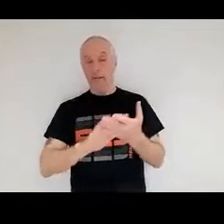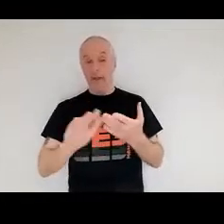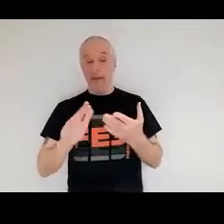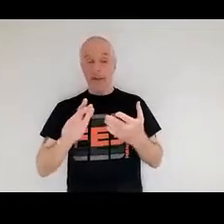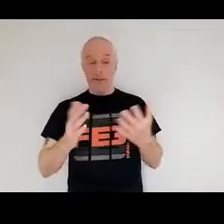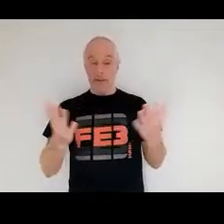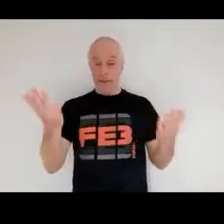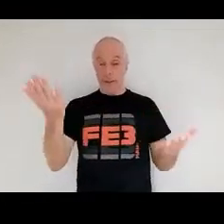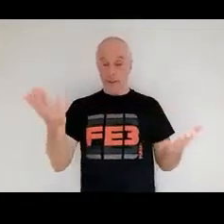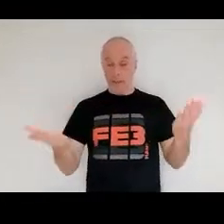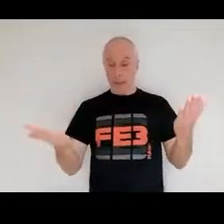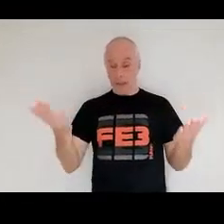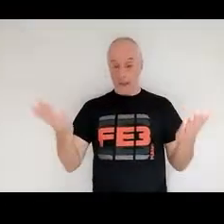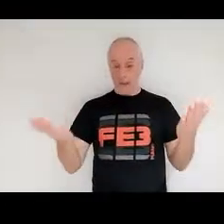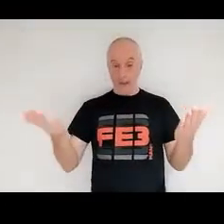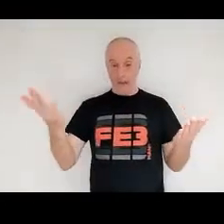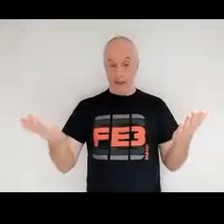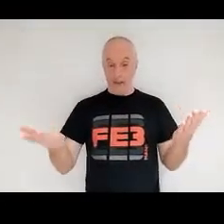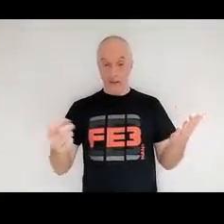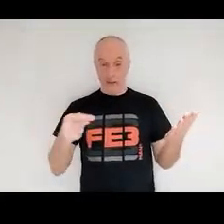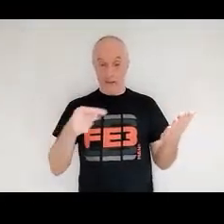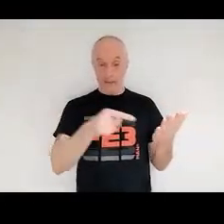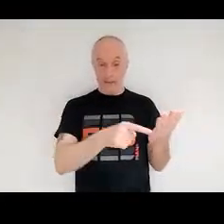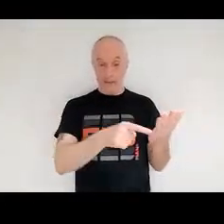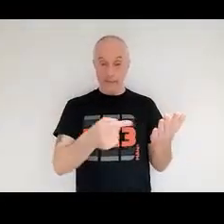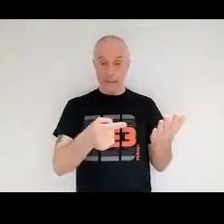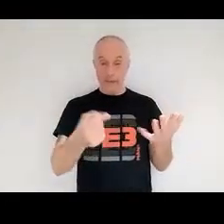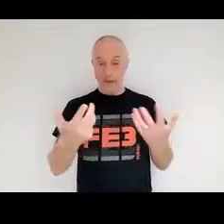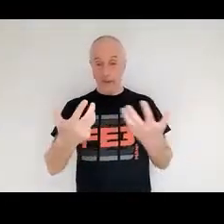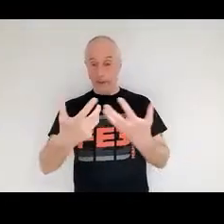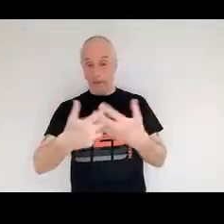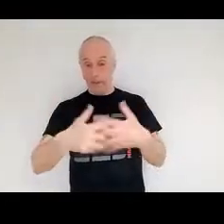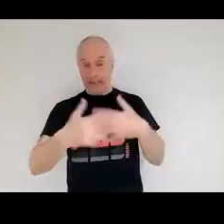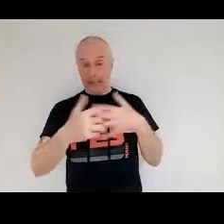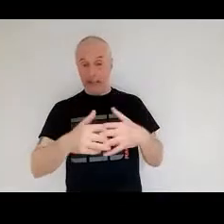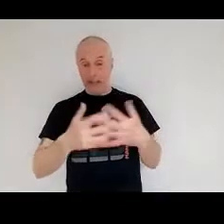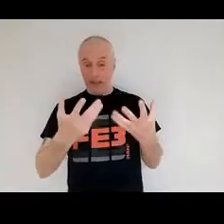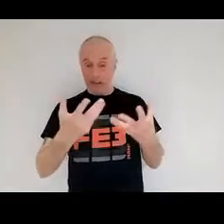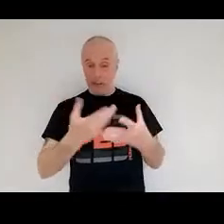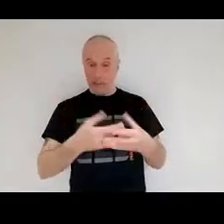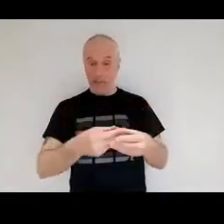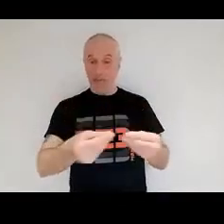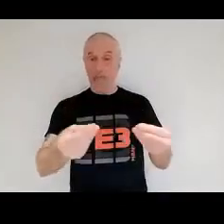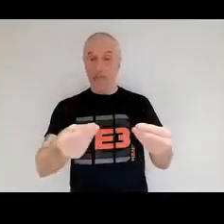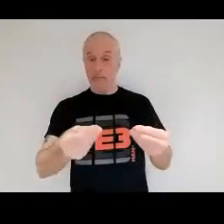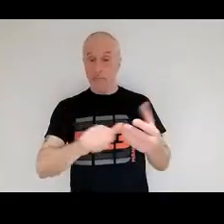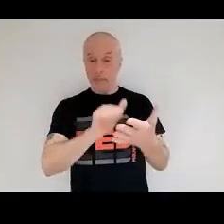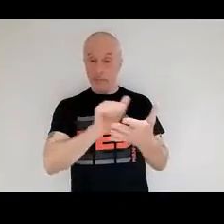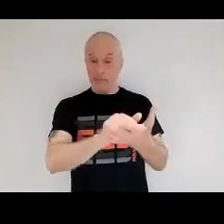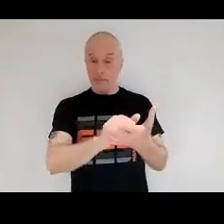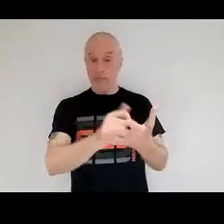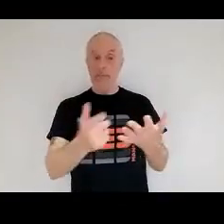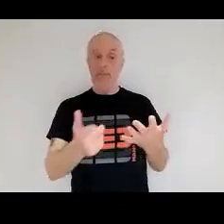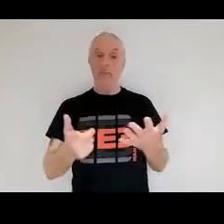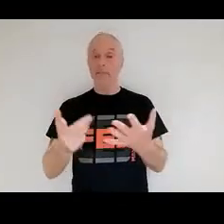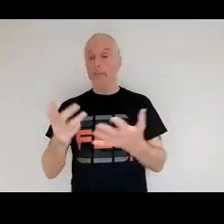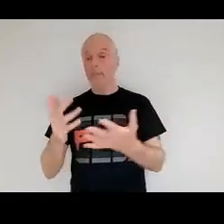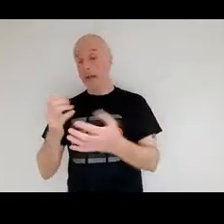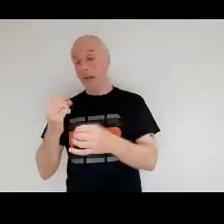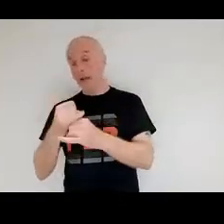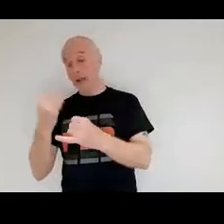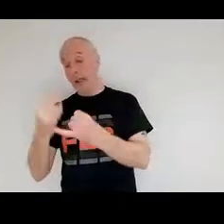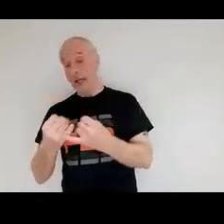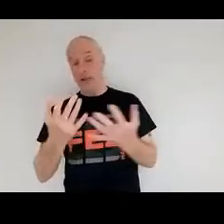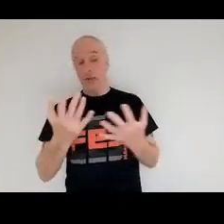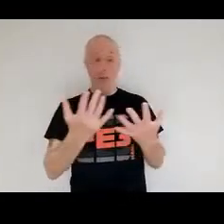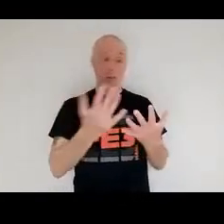comparison of the impact upon mechanical integrity as a consequence of being exposed to natural gas and being exposed to the hydrogen